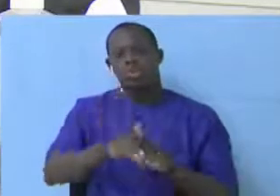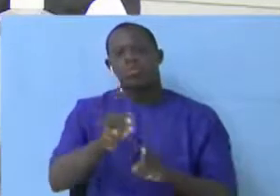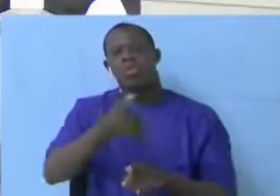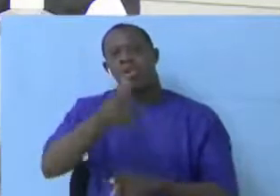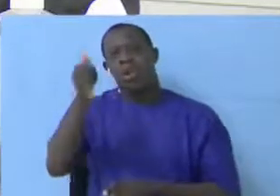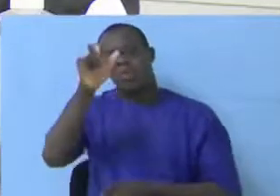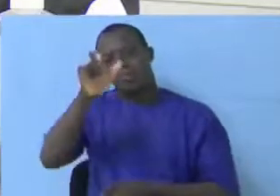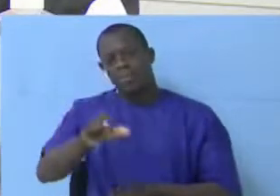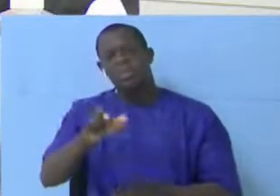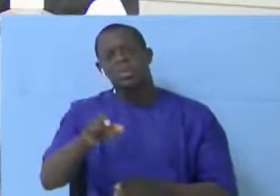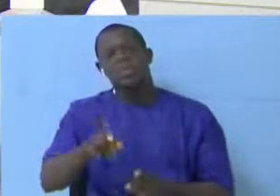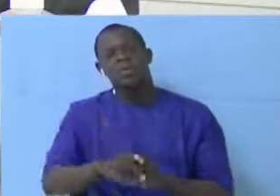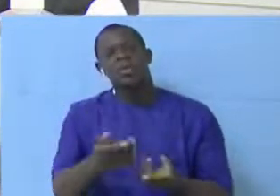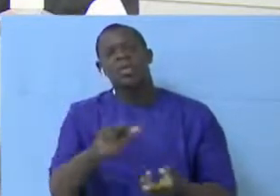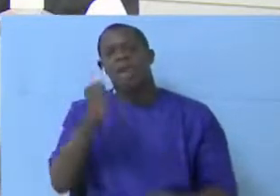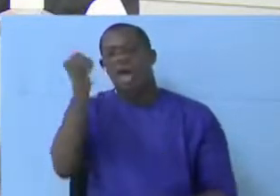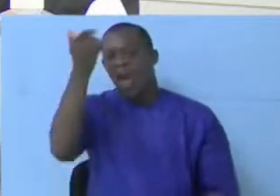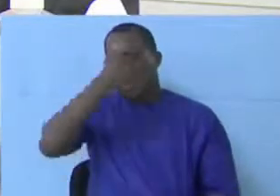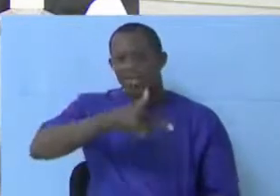Papa Lee of Africell.